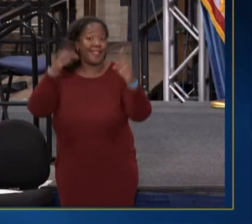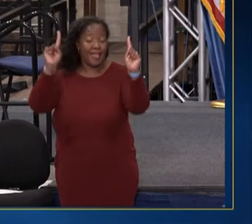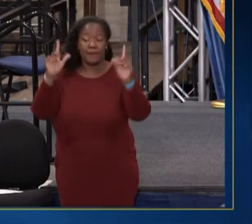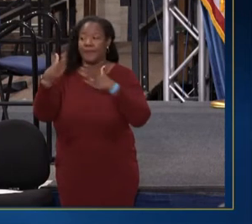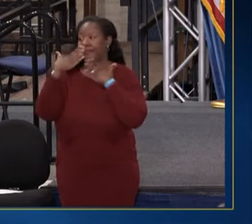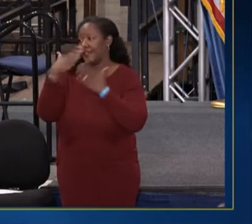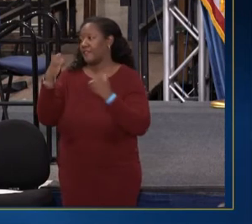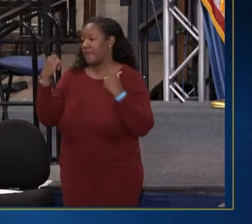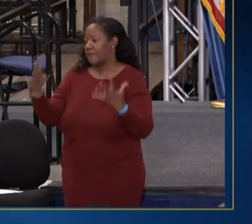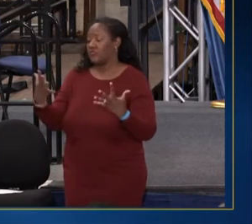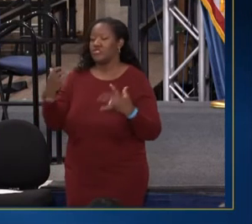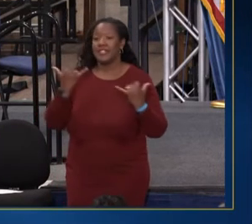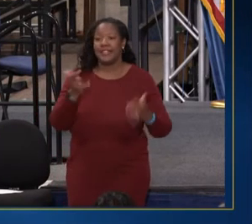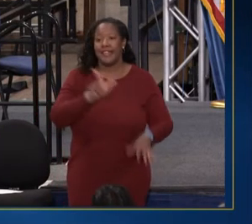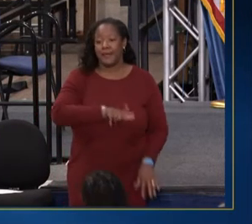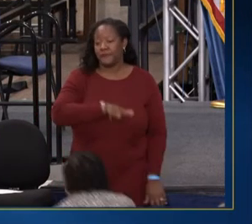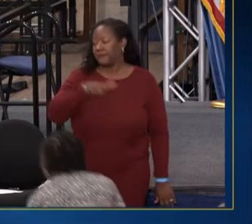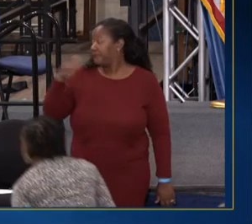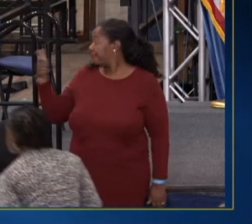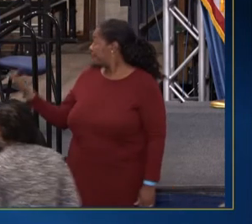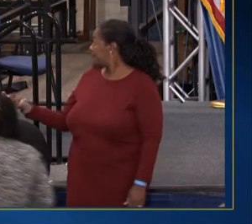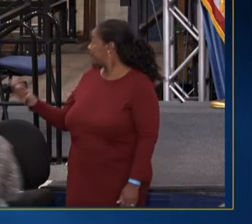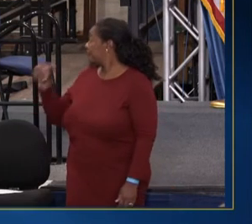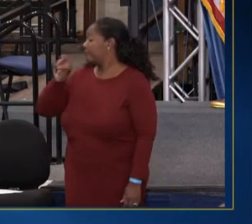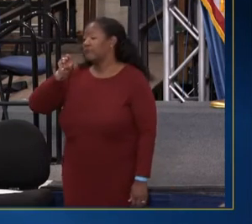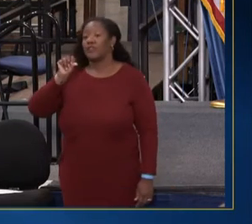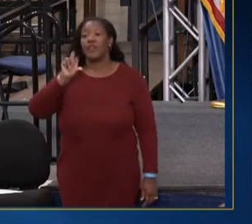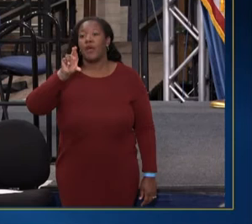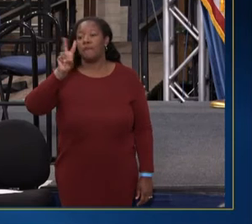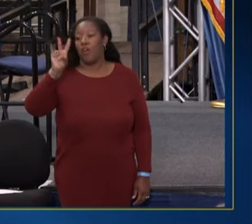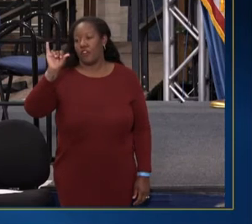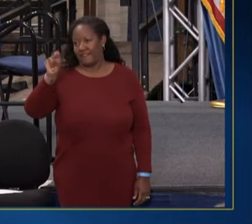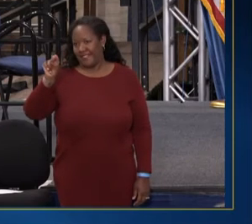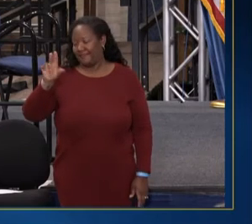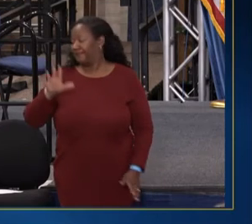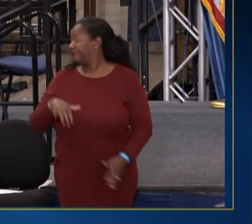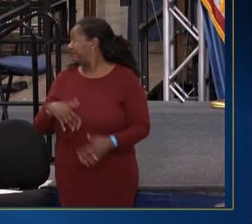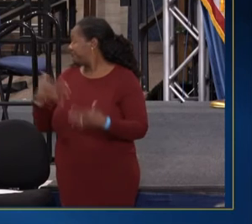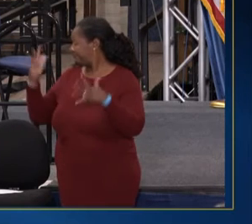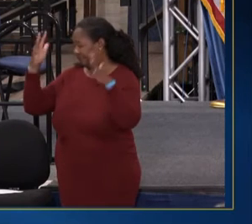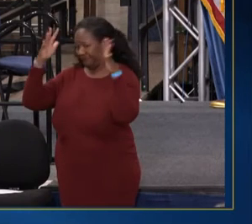much. Let me turn it back over to Marvin Figueroa. Thank you.